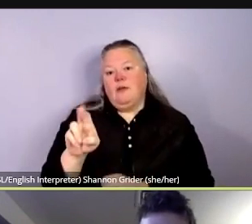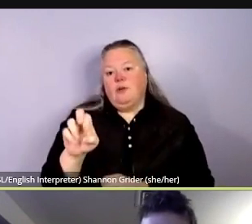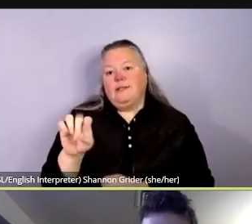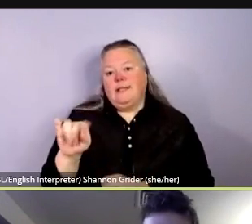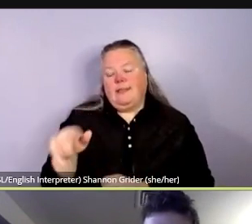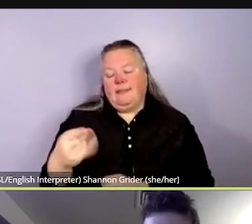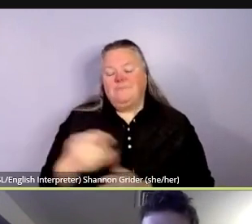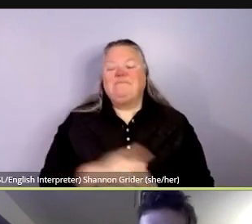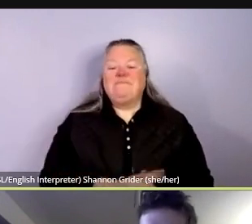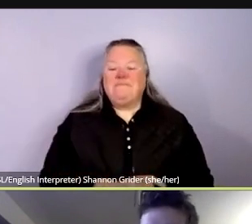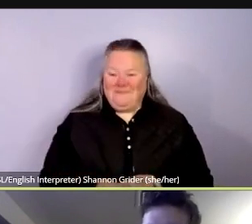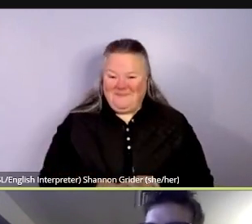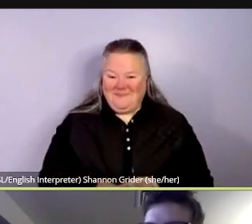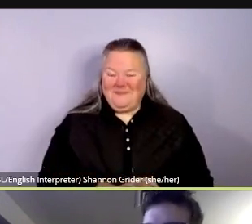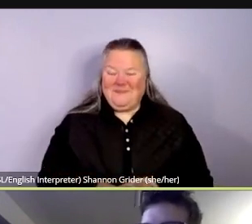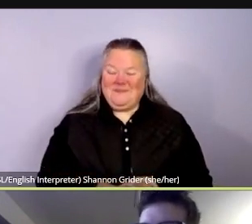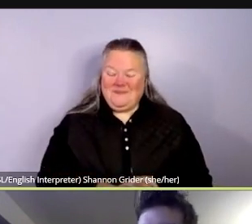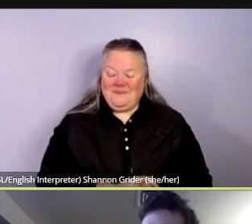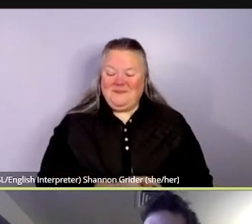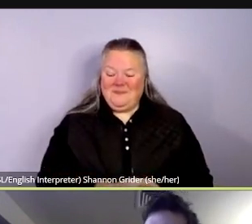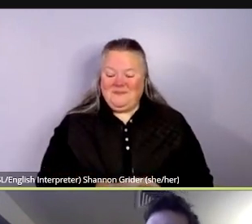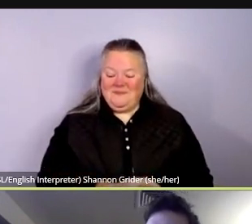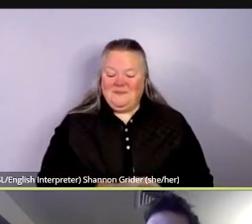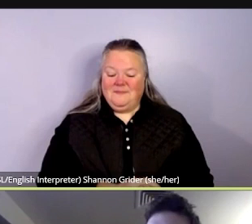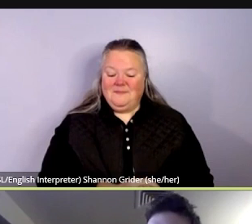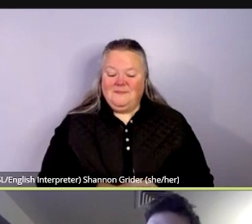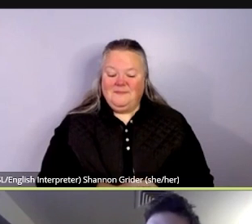Yeah, I was about to say the same thing. I do think I'm